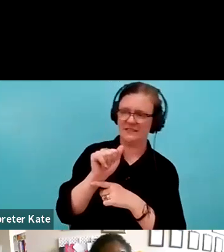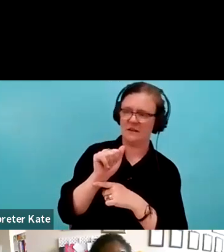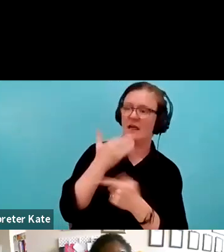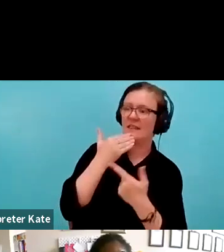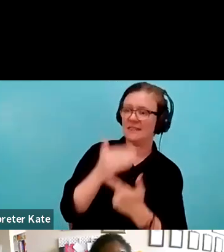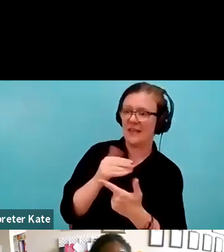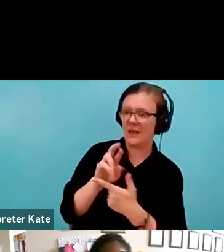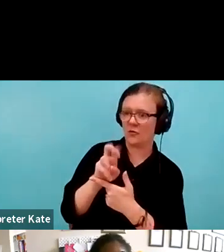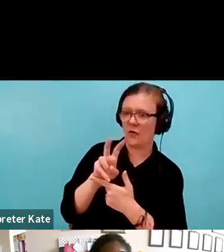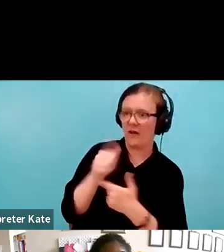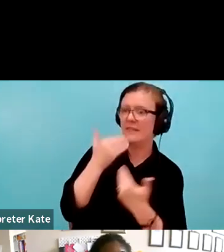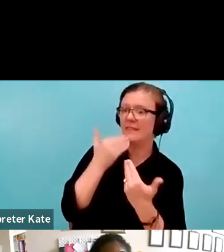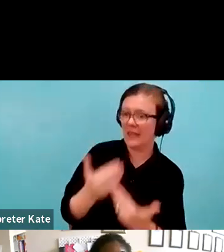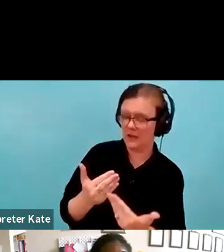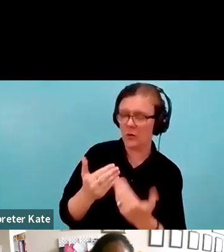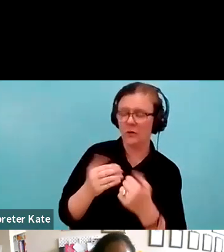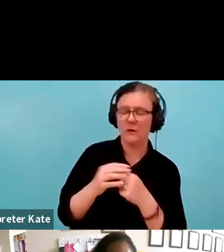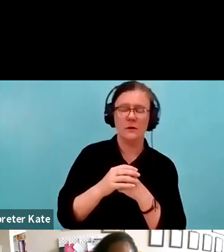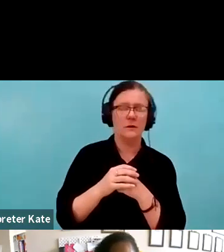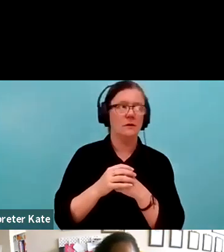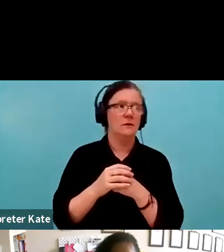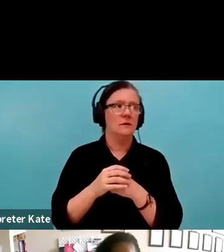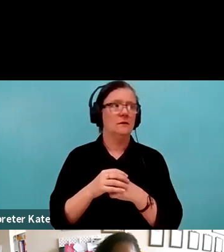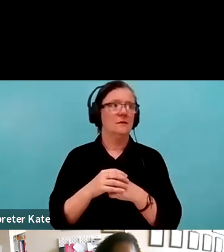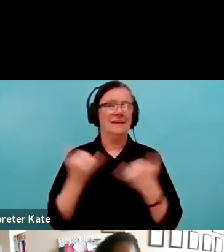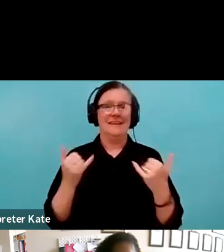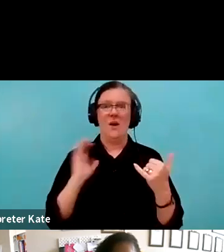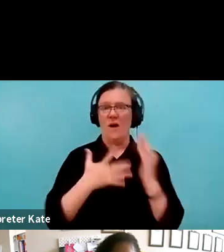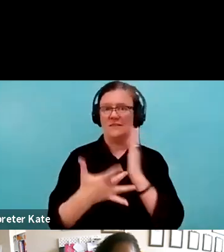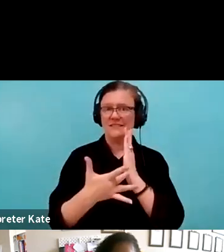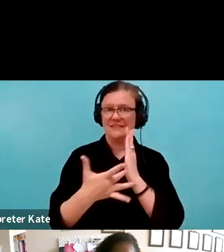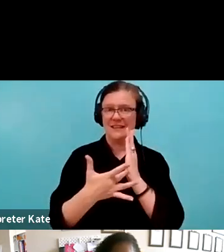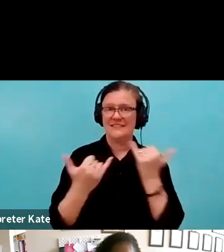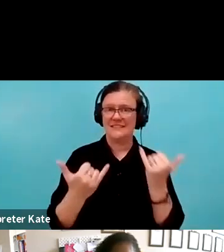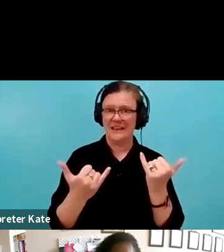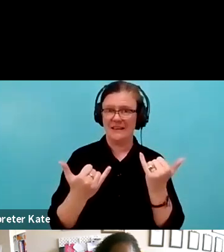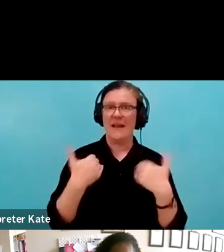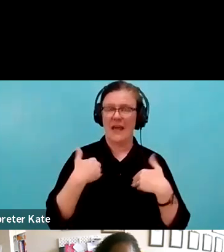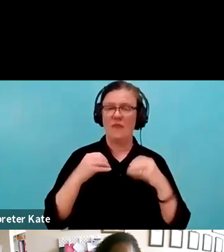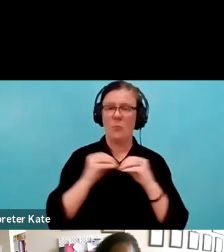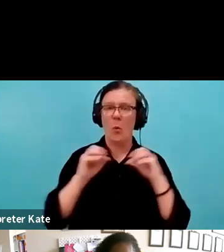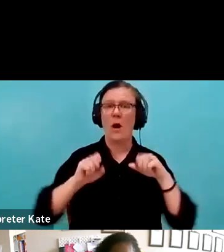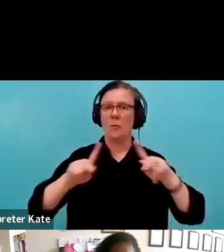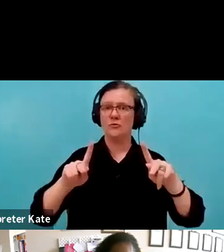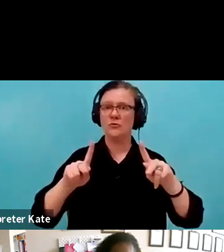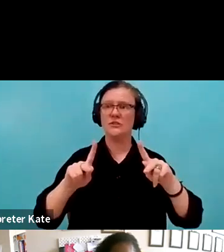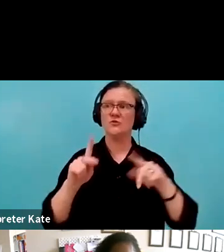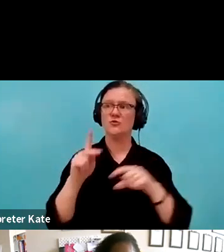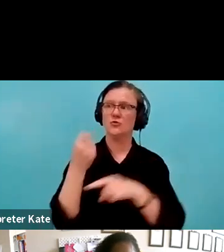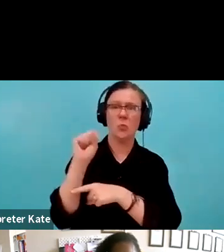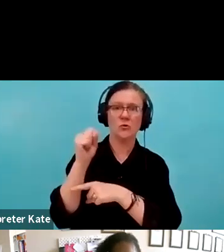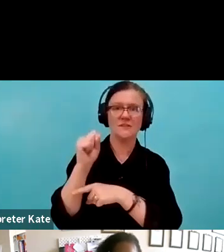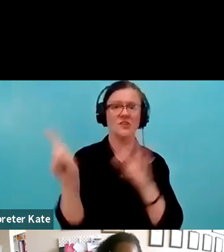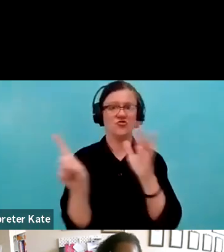that's really interesting. You know, with our technology also come ways to protest and show up that, you